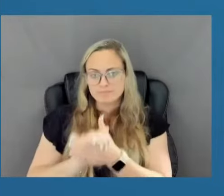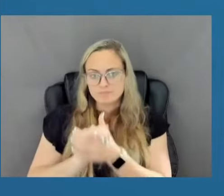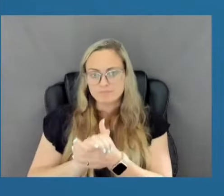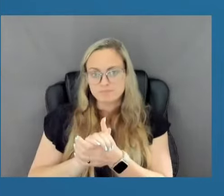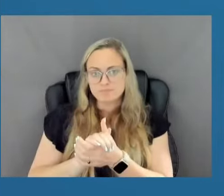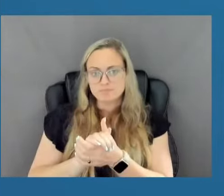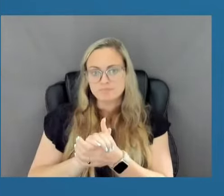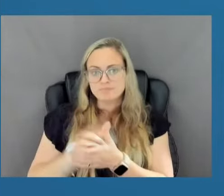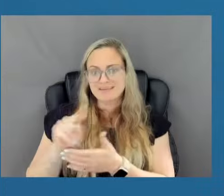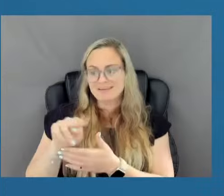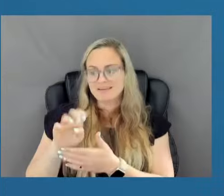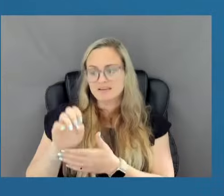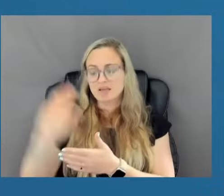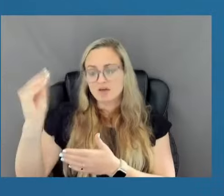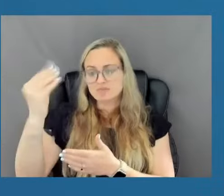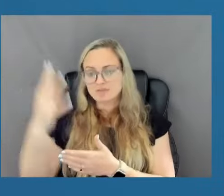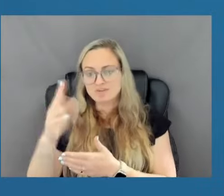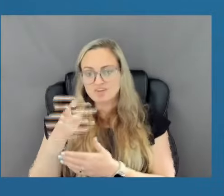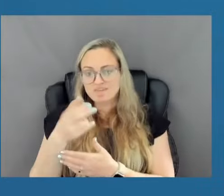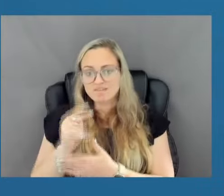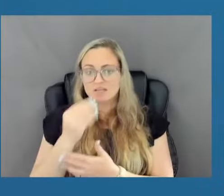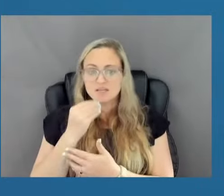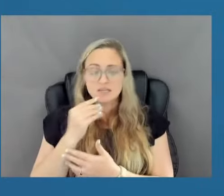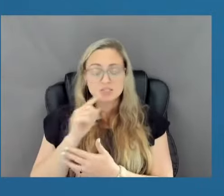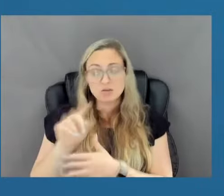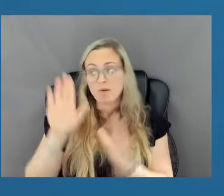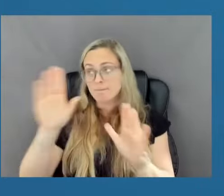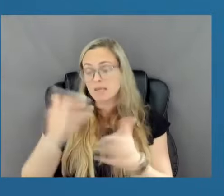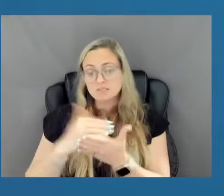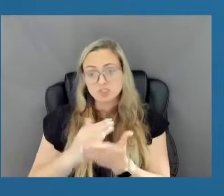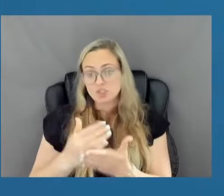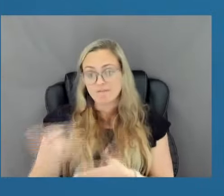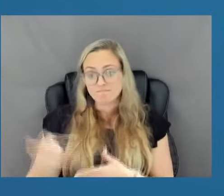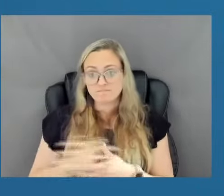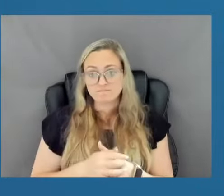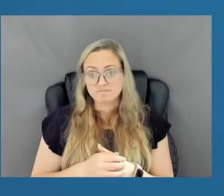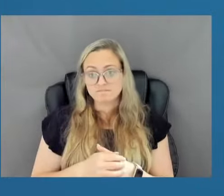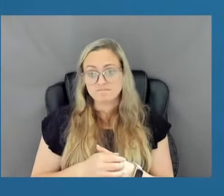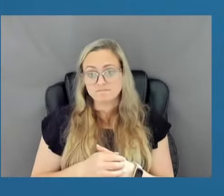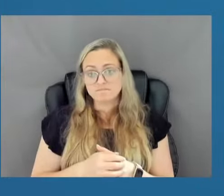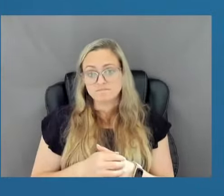of Sunshine Vegan Eats, who is a stellar chef, and